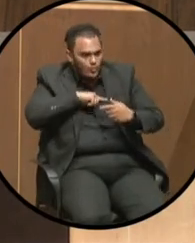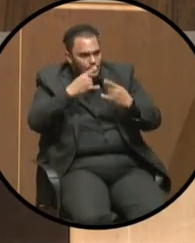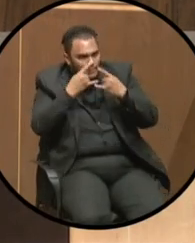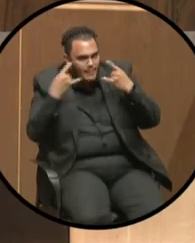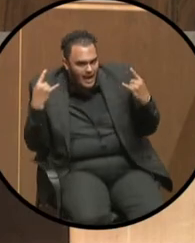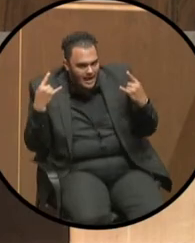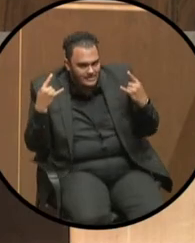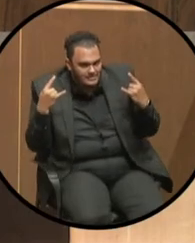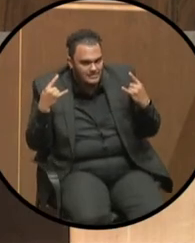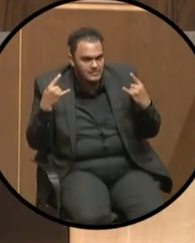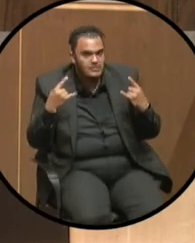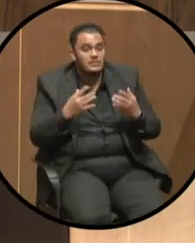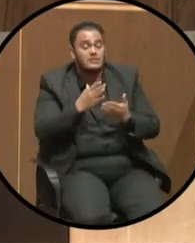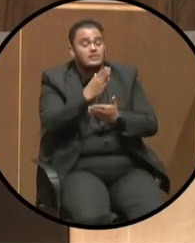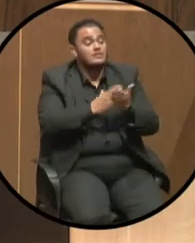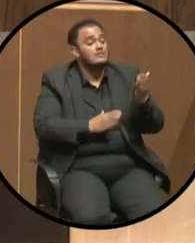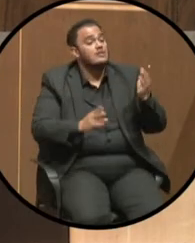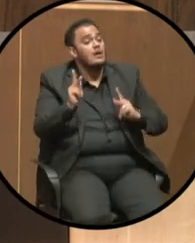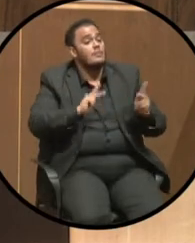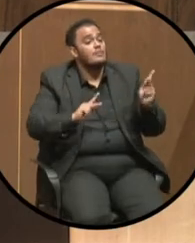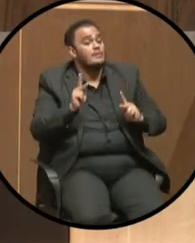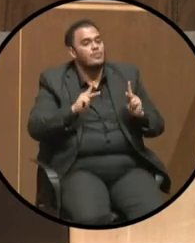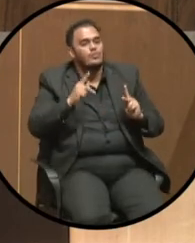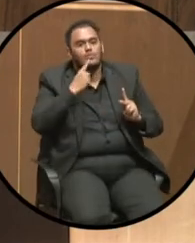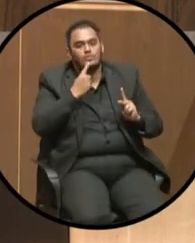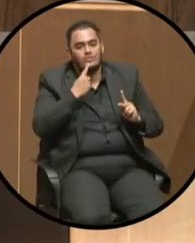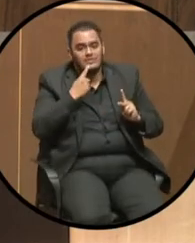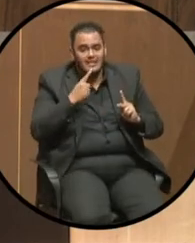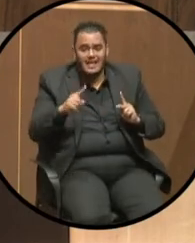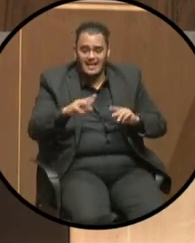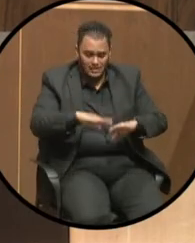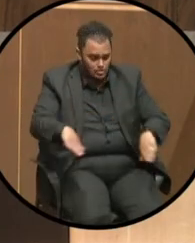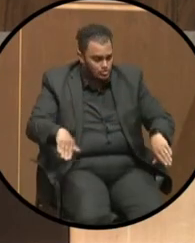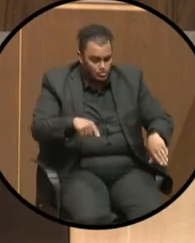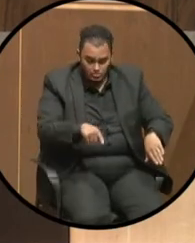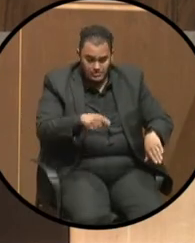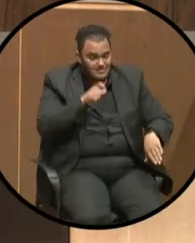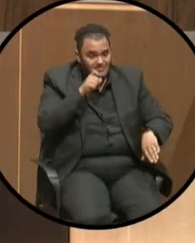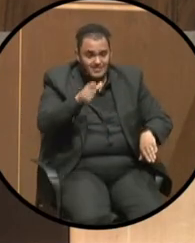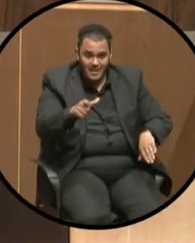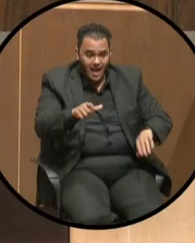Some people have written to me that children are not a source of COVID spread, but that's not